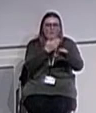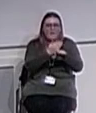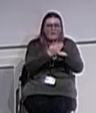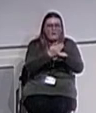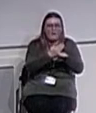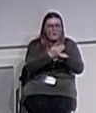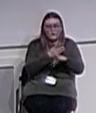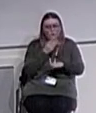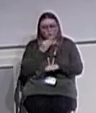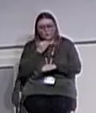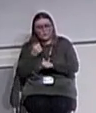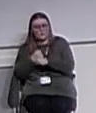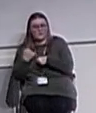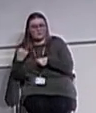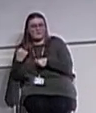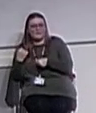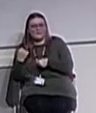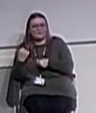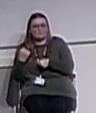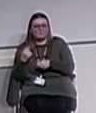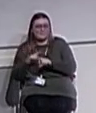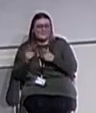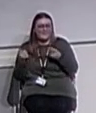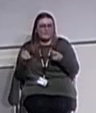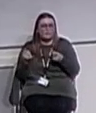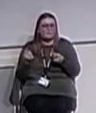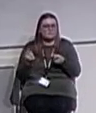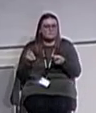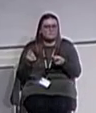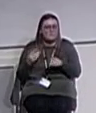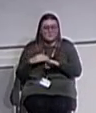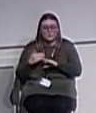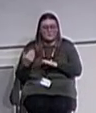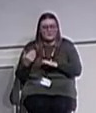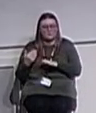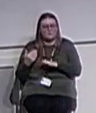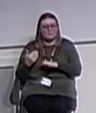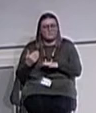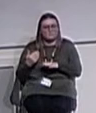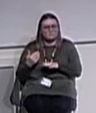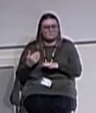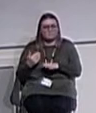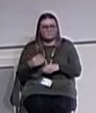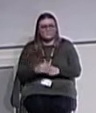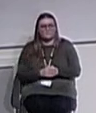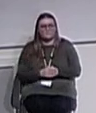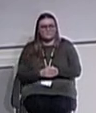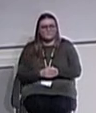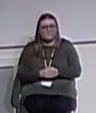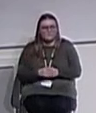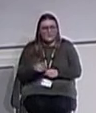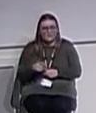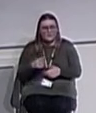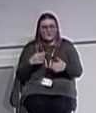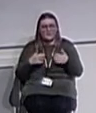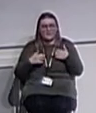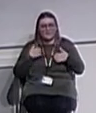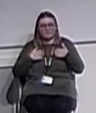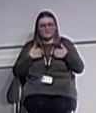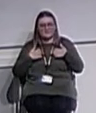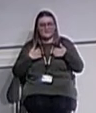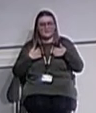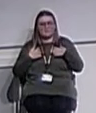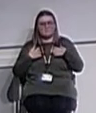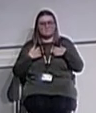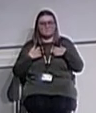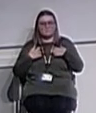year one module you did or year two unit you chose that you're agonizing over, because what they're interested in is you having skills. So